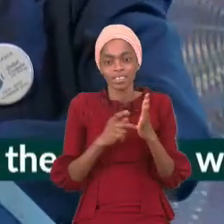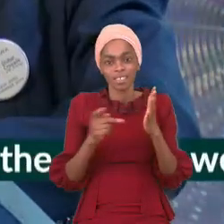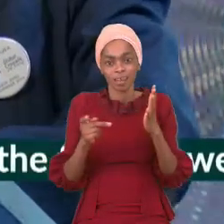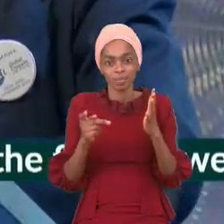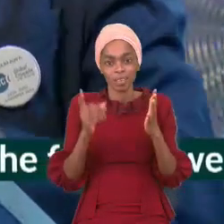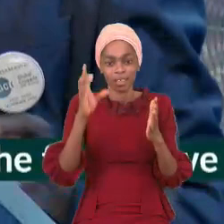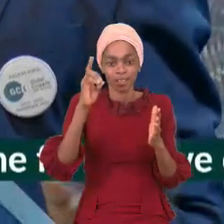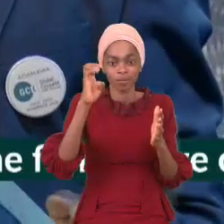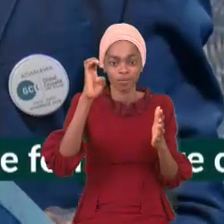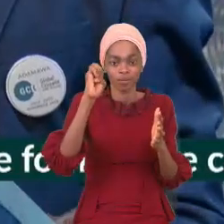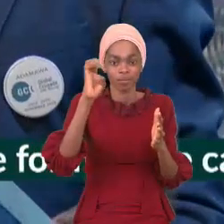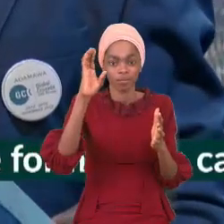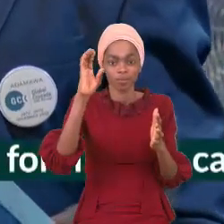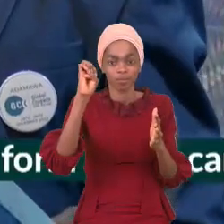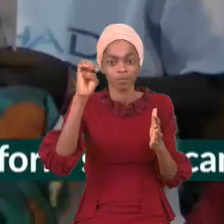It's a very special